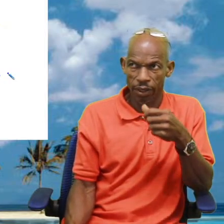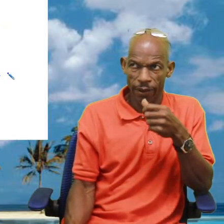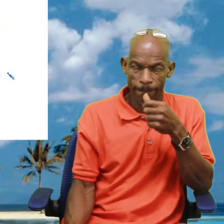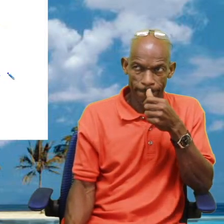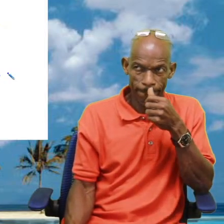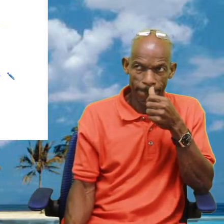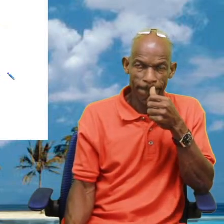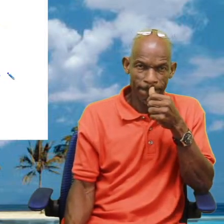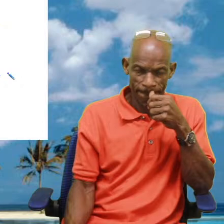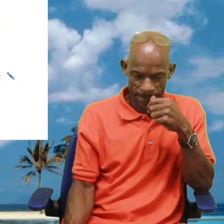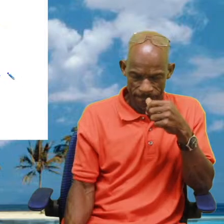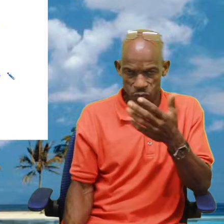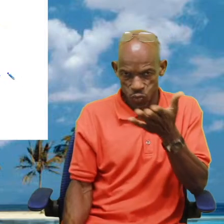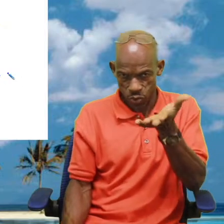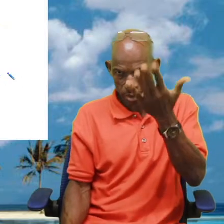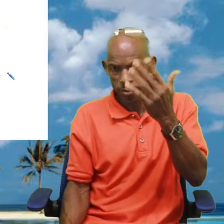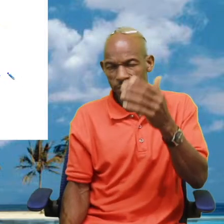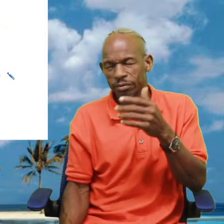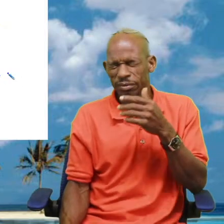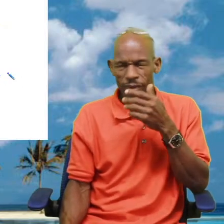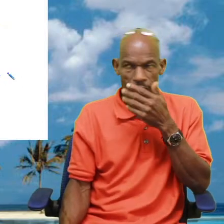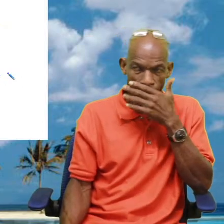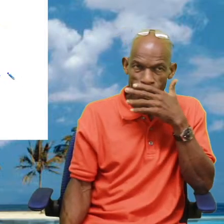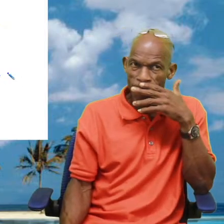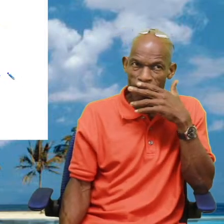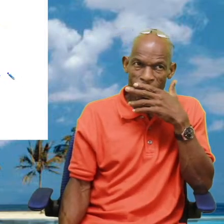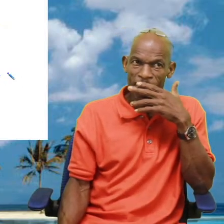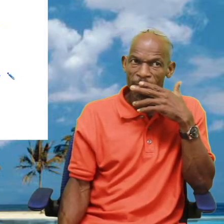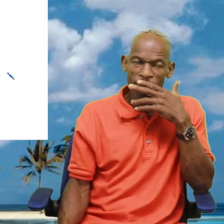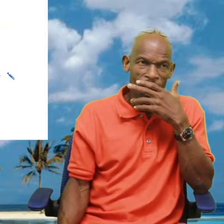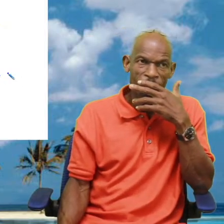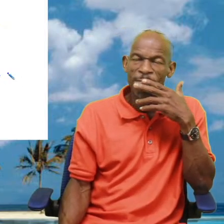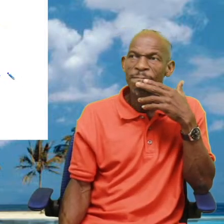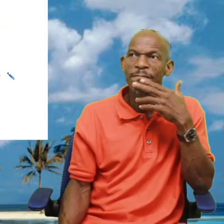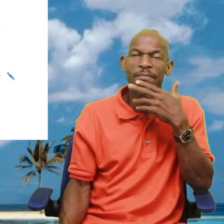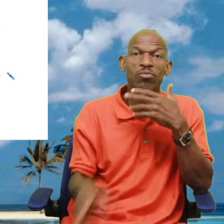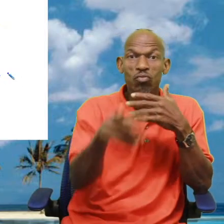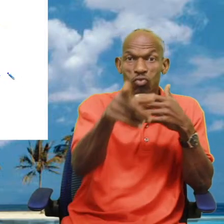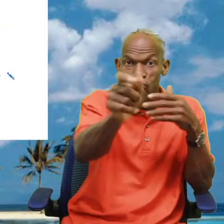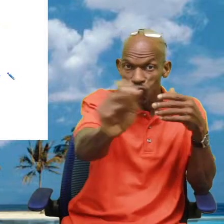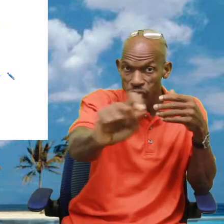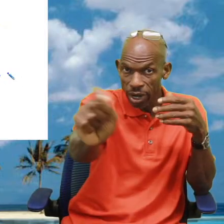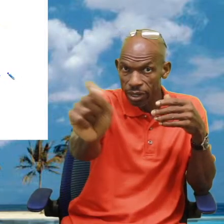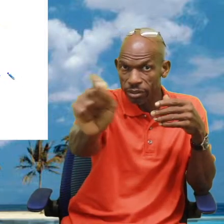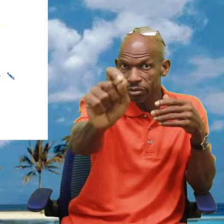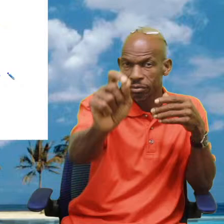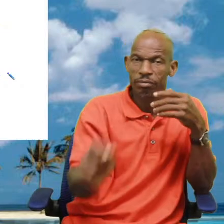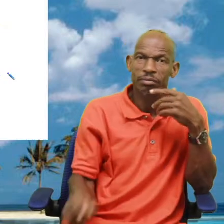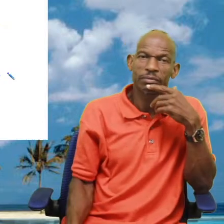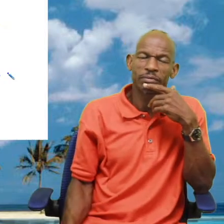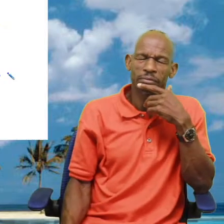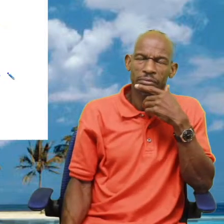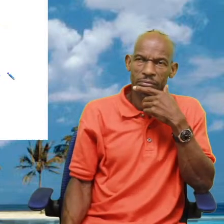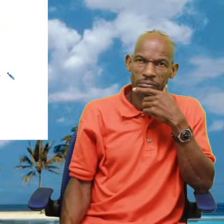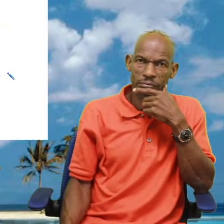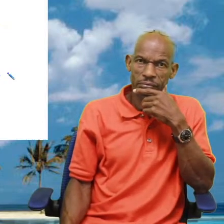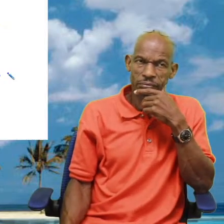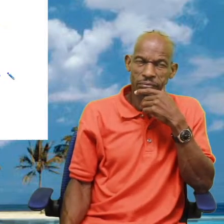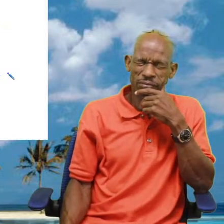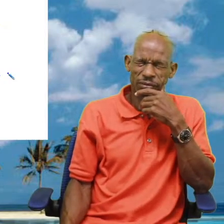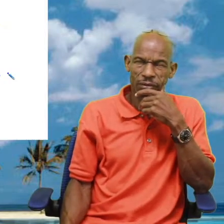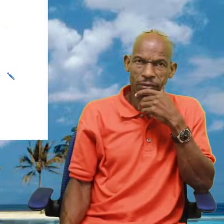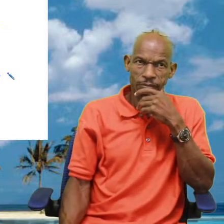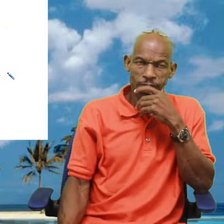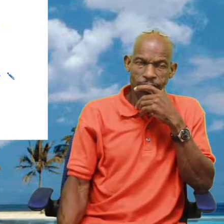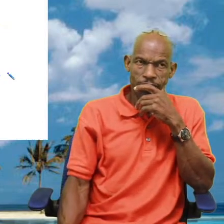Yes. Okay, go ahead and write that. But you're not writing. Go ahead and write. So the others in